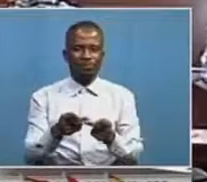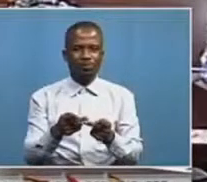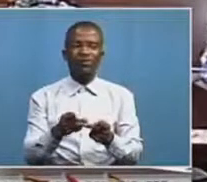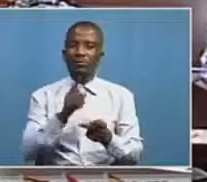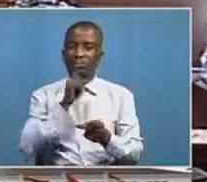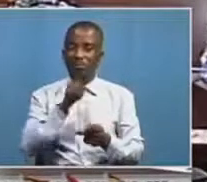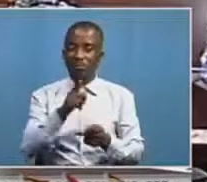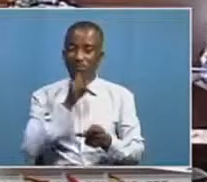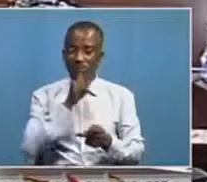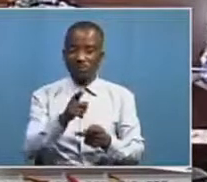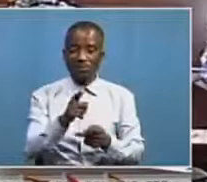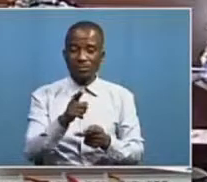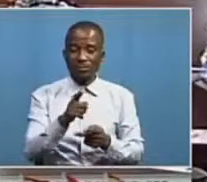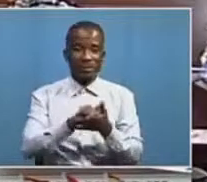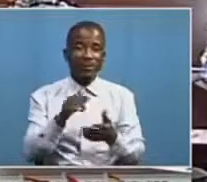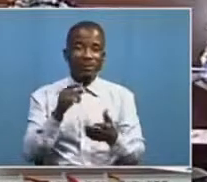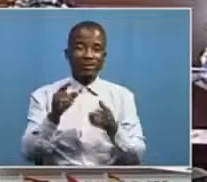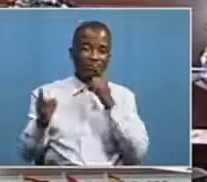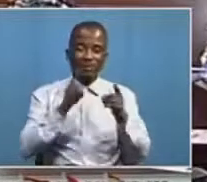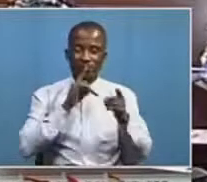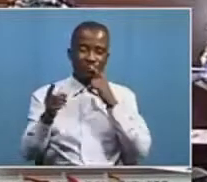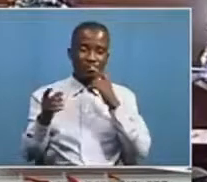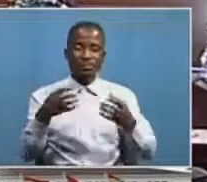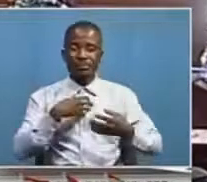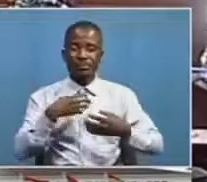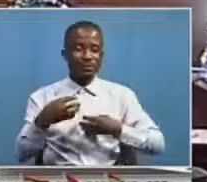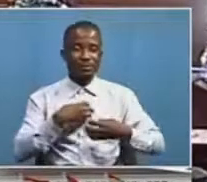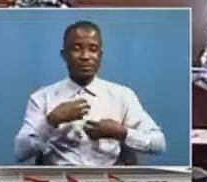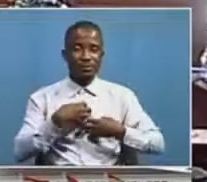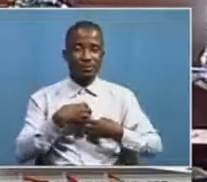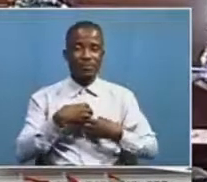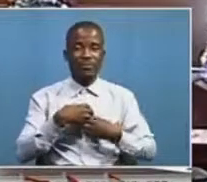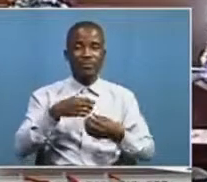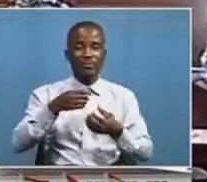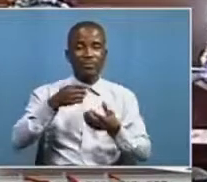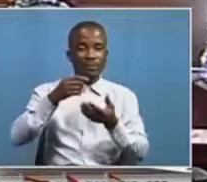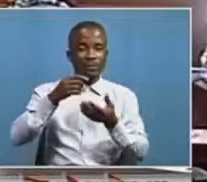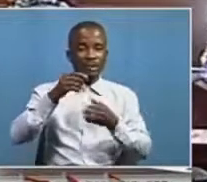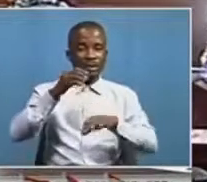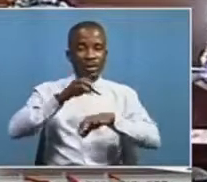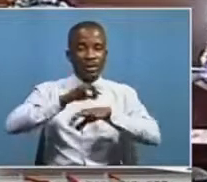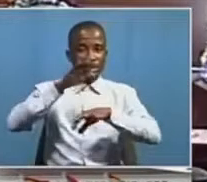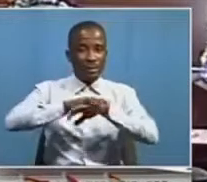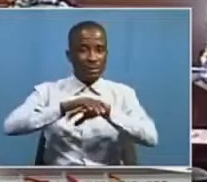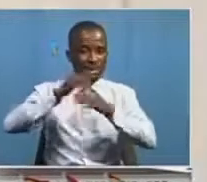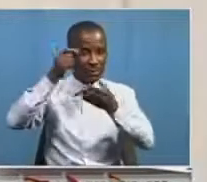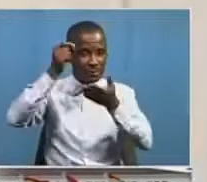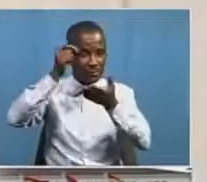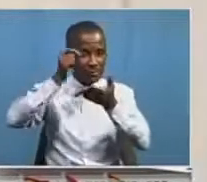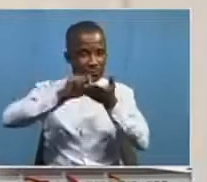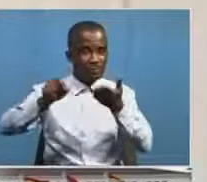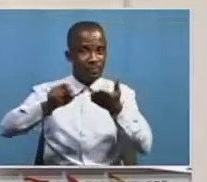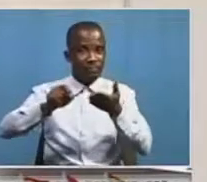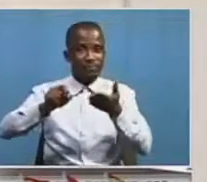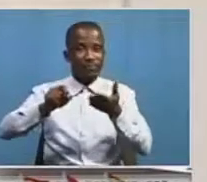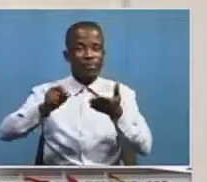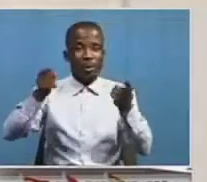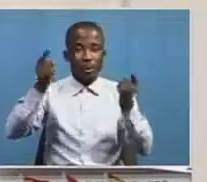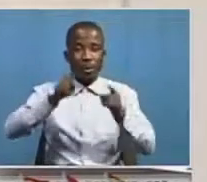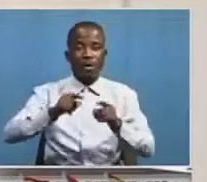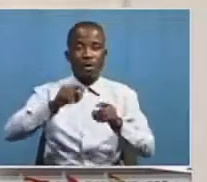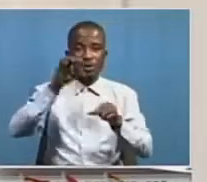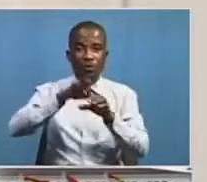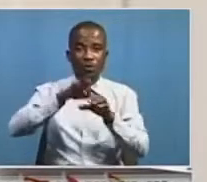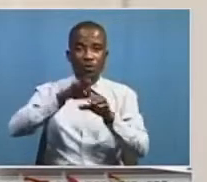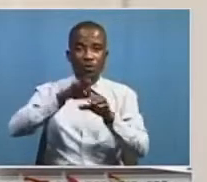the allegation, as stated at paragraph 36 of Mr. Ghanabeyye's witness statement, was that when the votes of